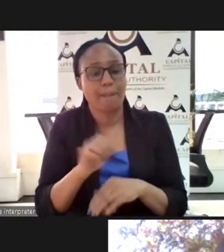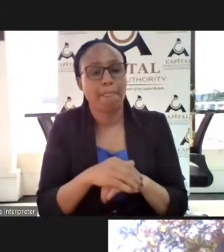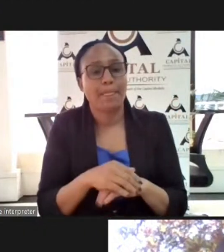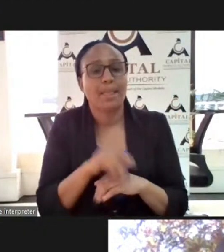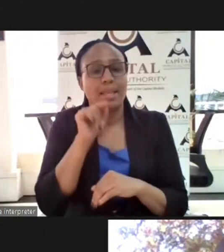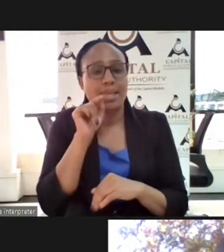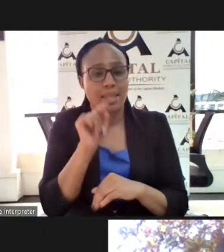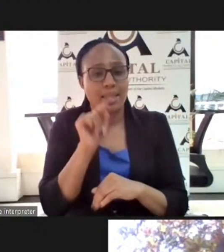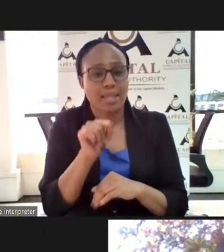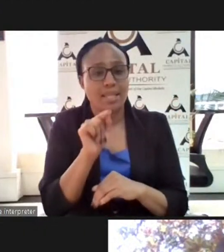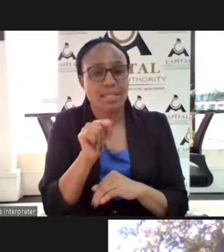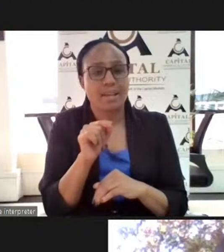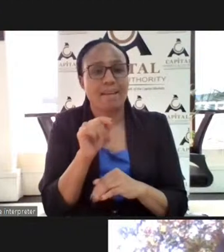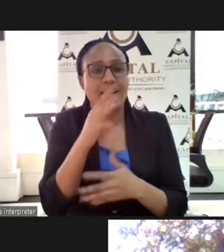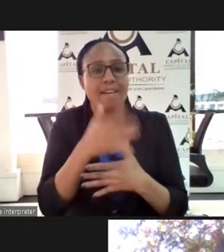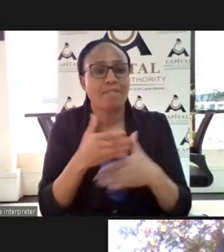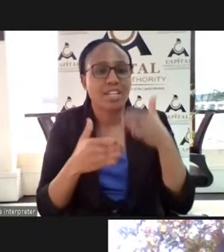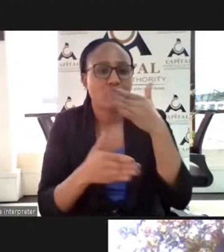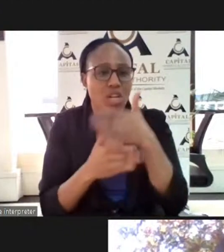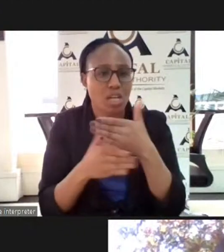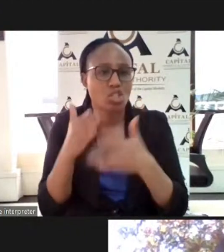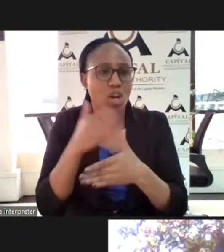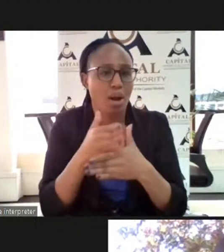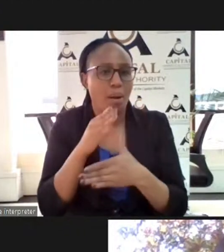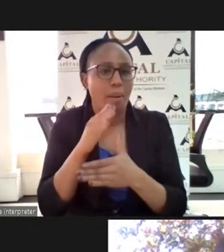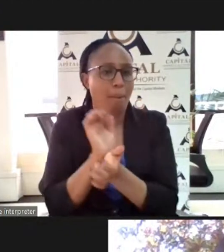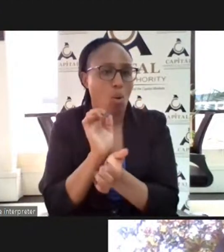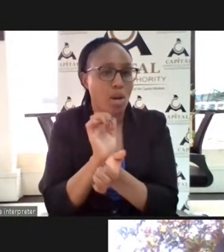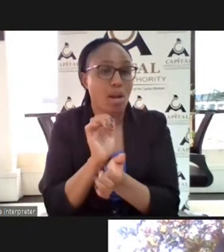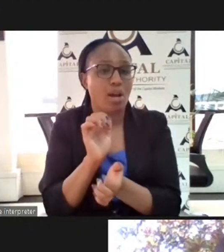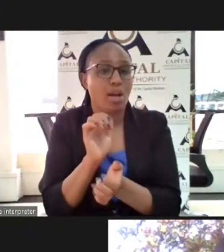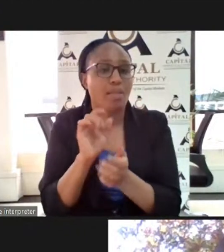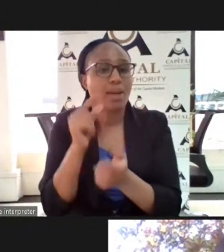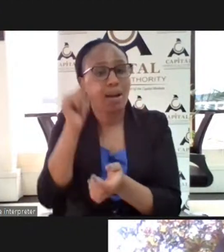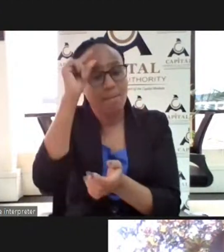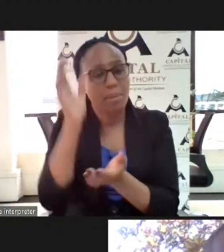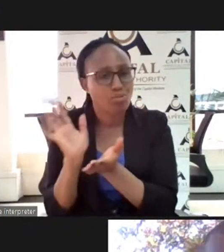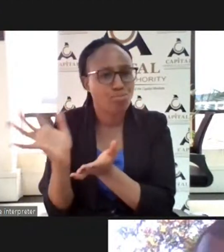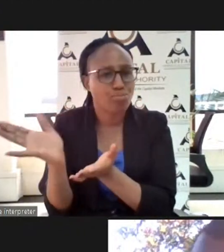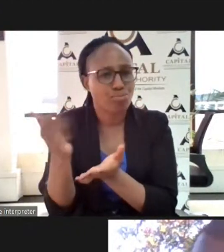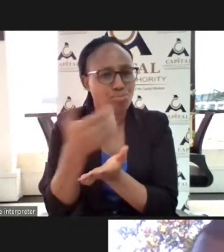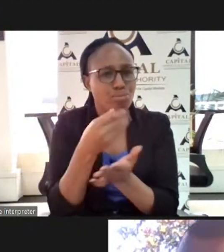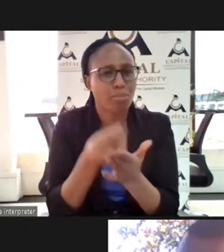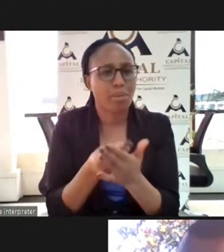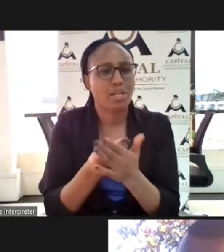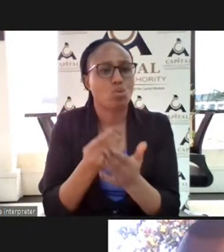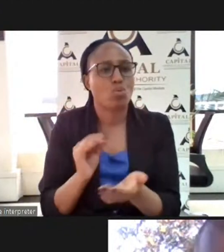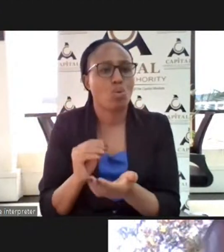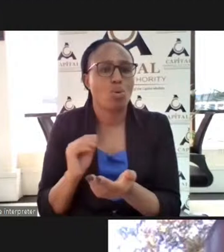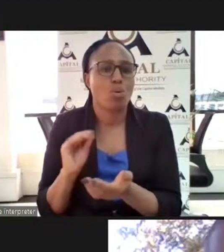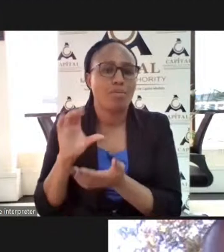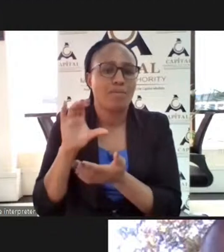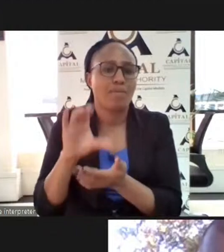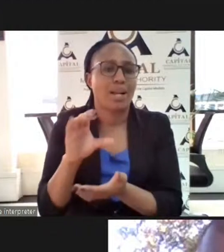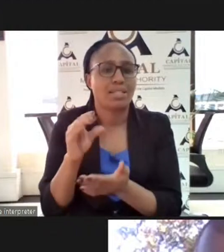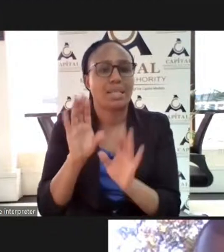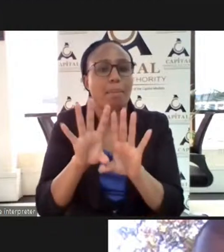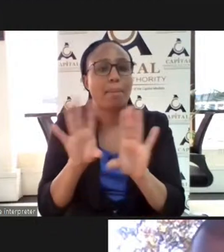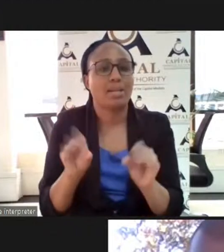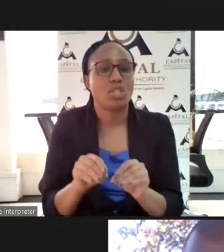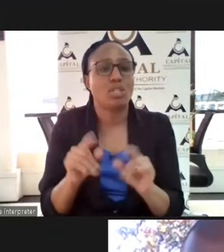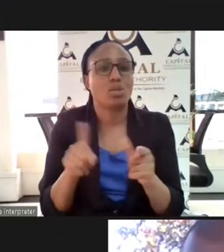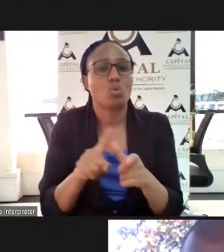is the infrastructure bond. So the government raises money to finance the budget and also to fund